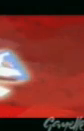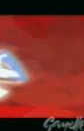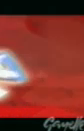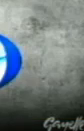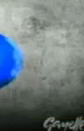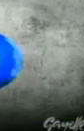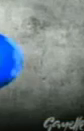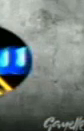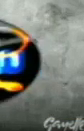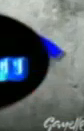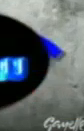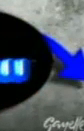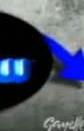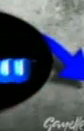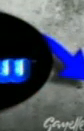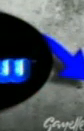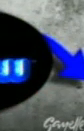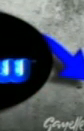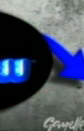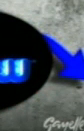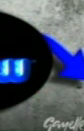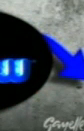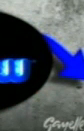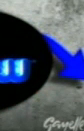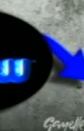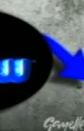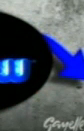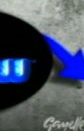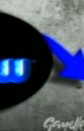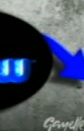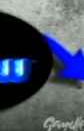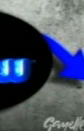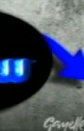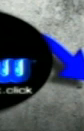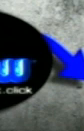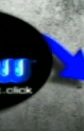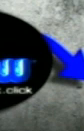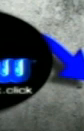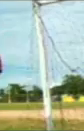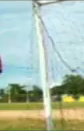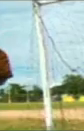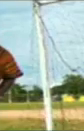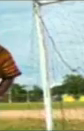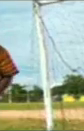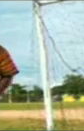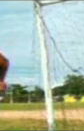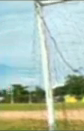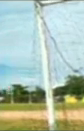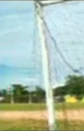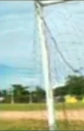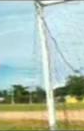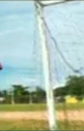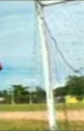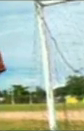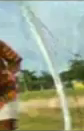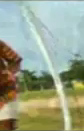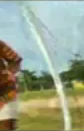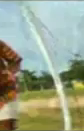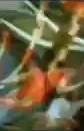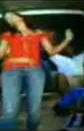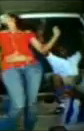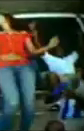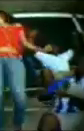This program is brought to you in part by our community program sponsor. Me, Kibwe, in my short pants. I went to the Fet match and